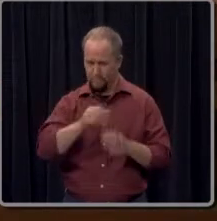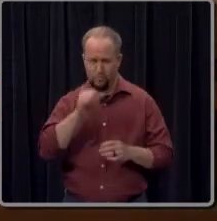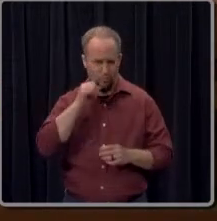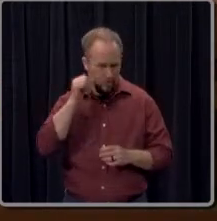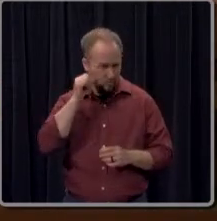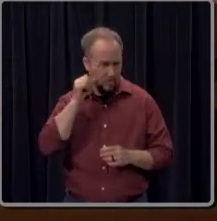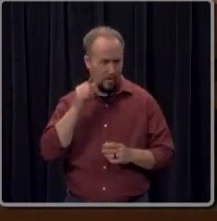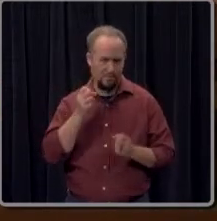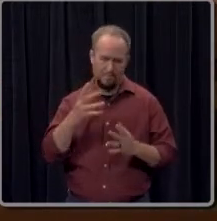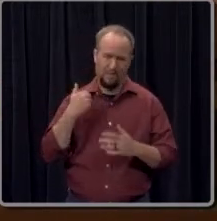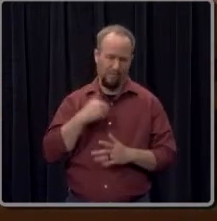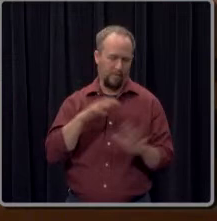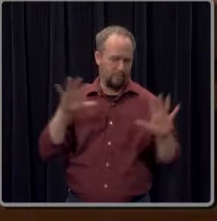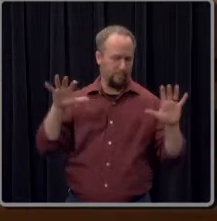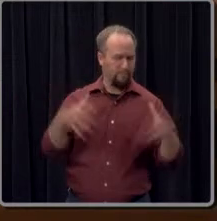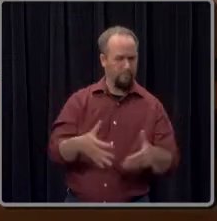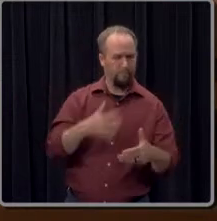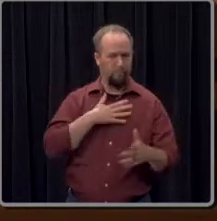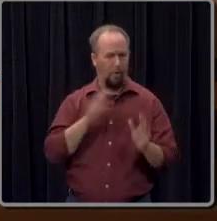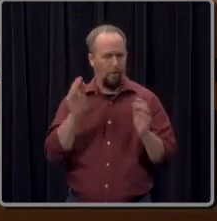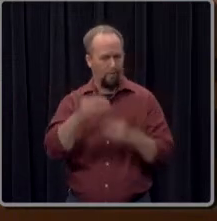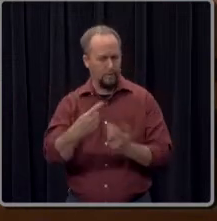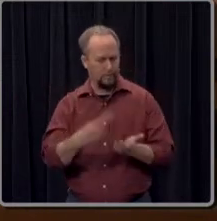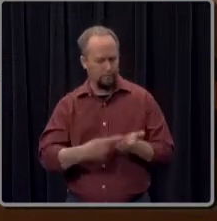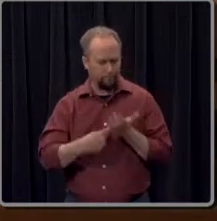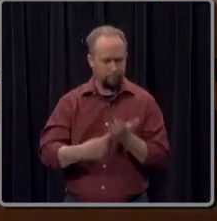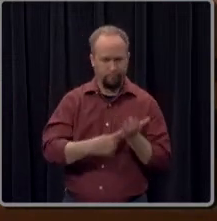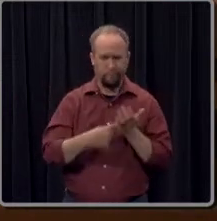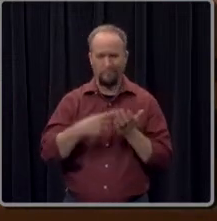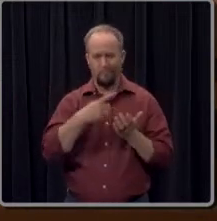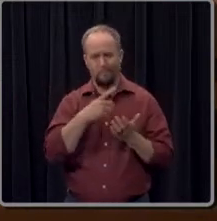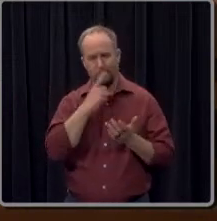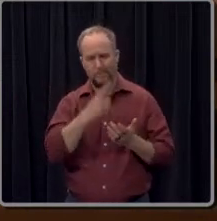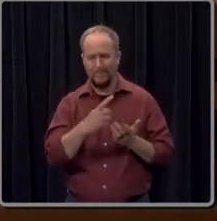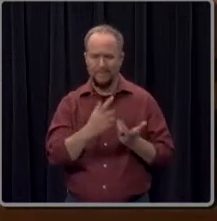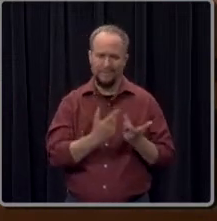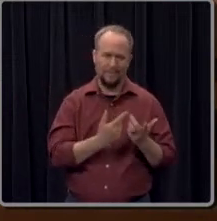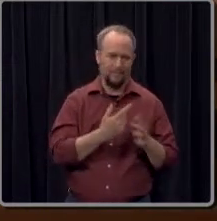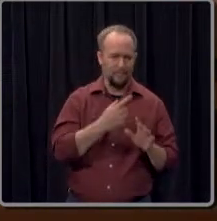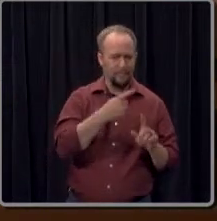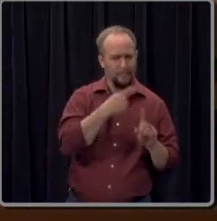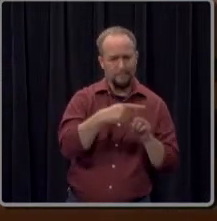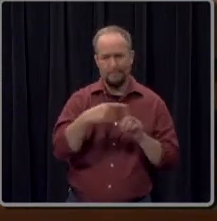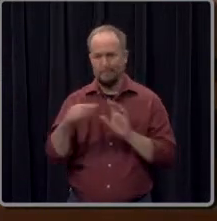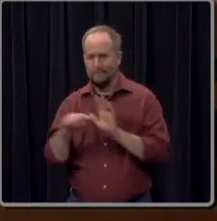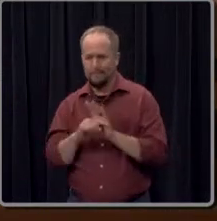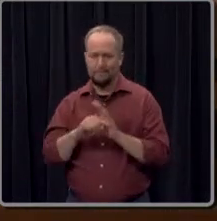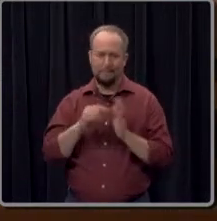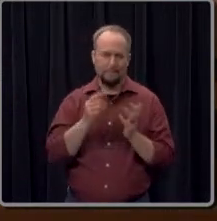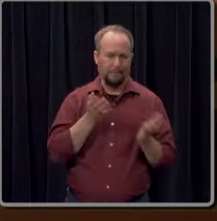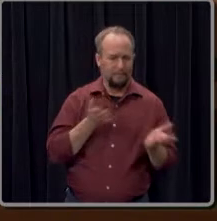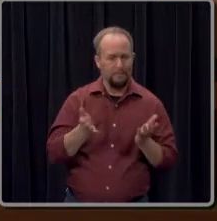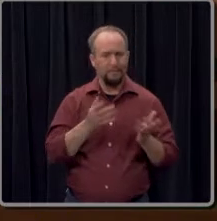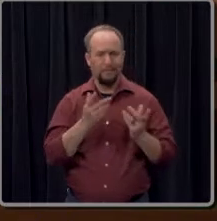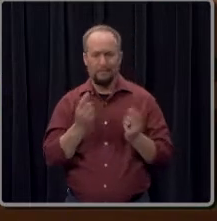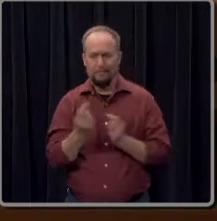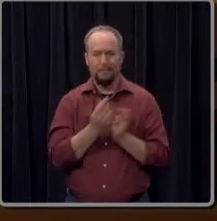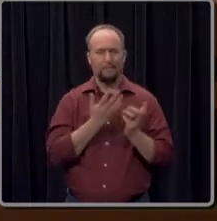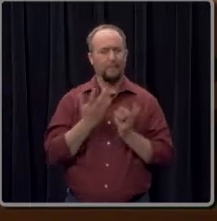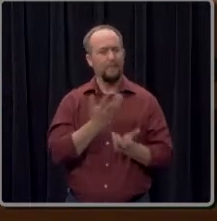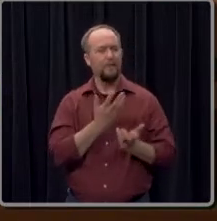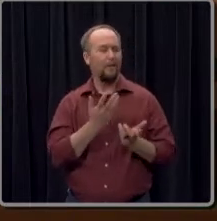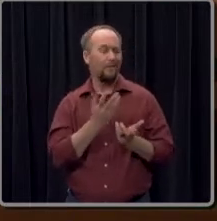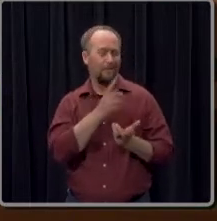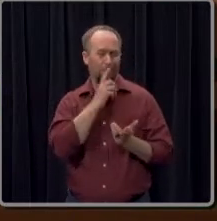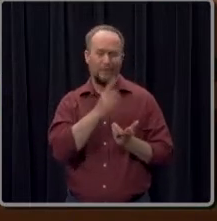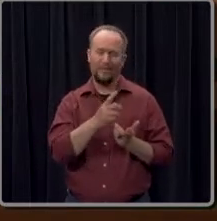of us gathered in my office and really, talked about the pros and the cons and what would happen and move forward. And at the end of the